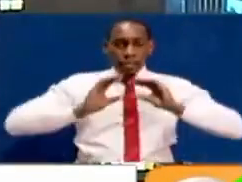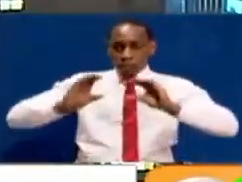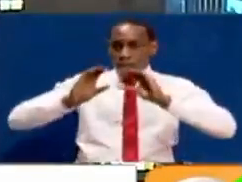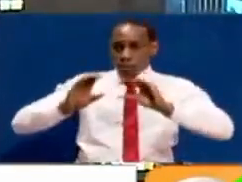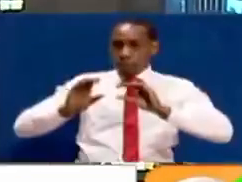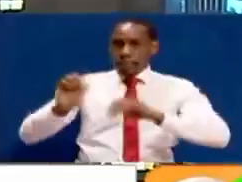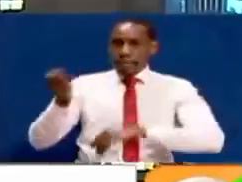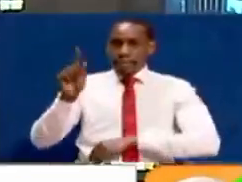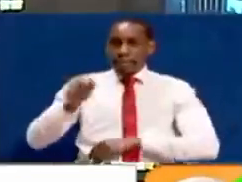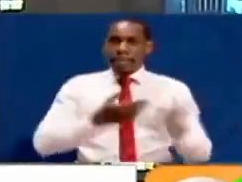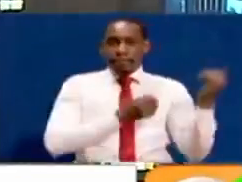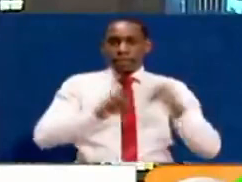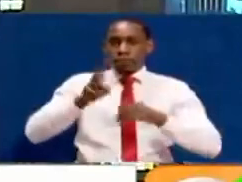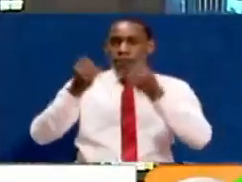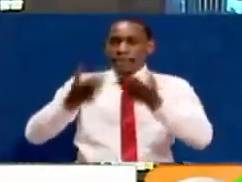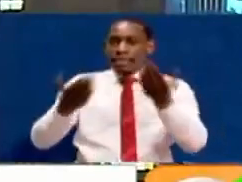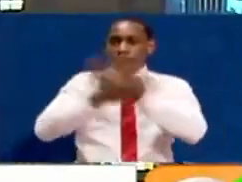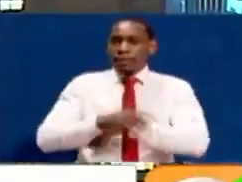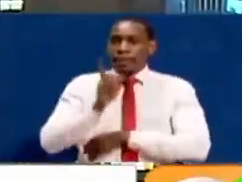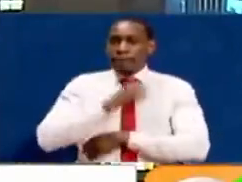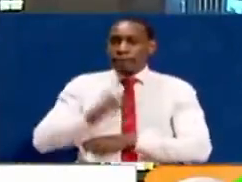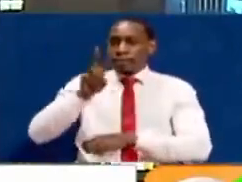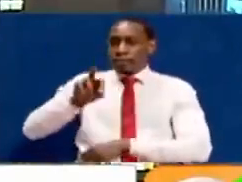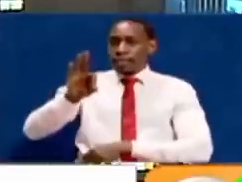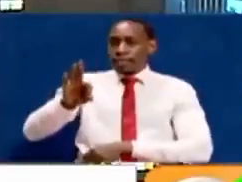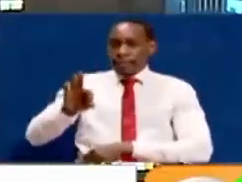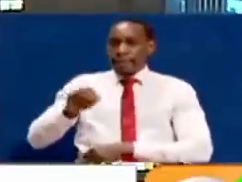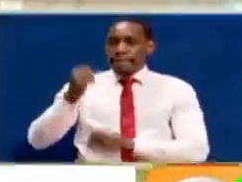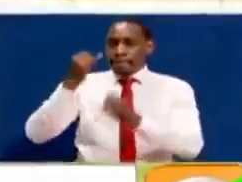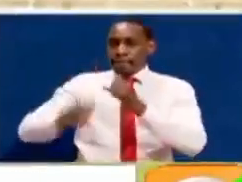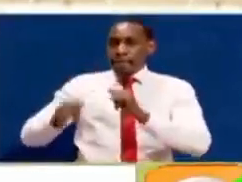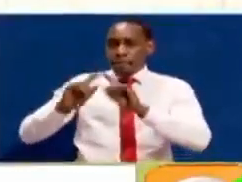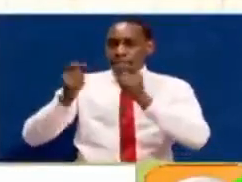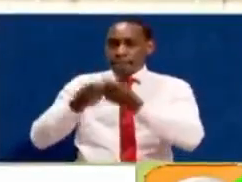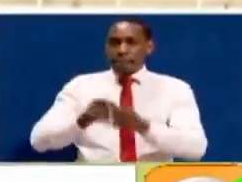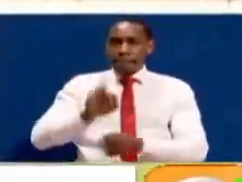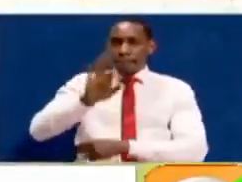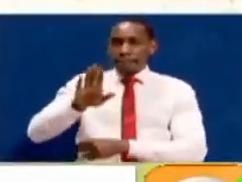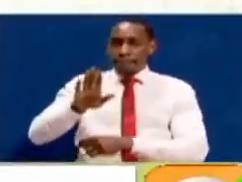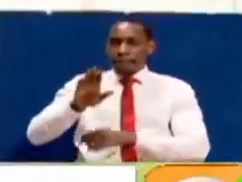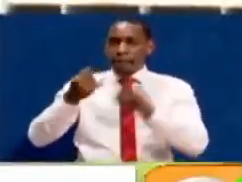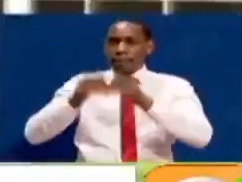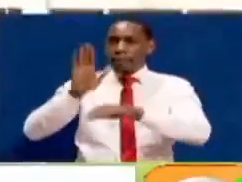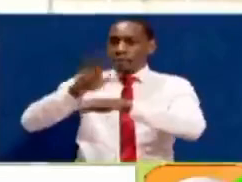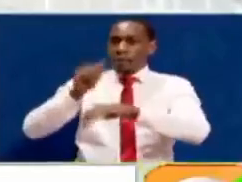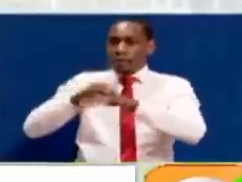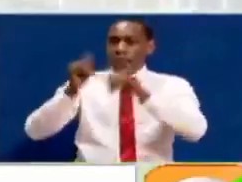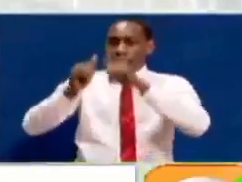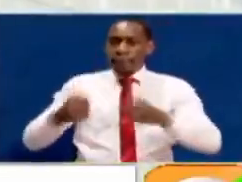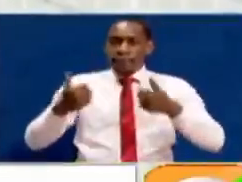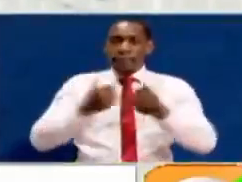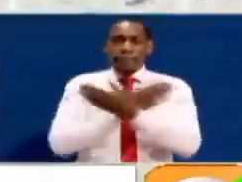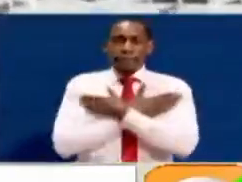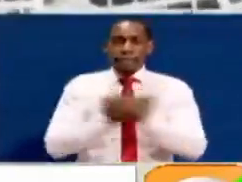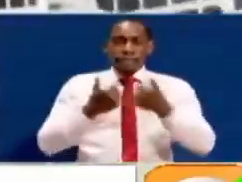Francis Kimanzi is expecting two more players tonight to complete the 23-man final squad. 35 players were called to camp for the friendly match against